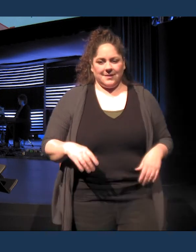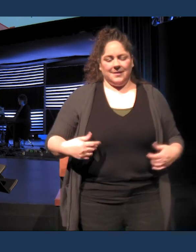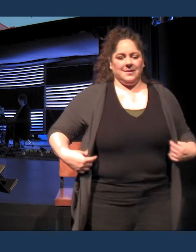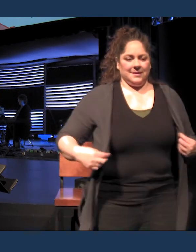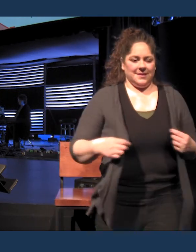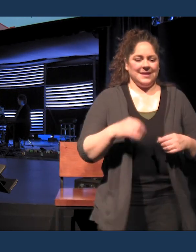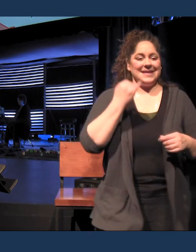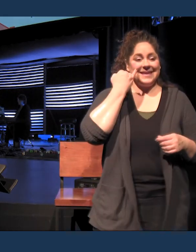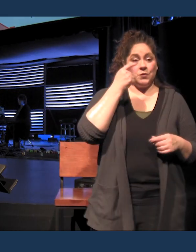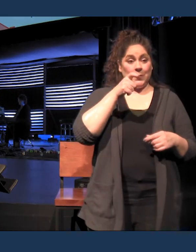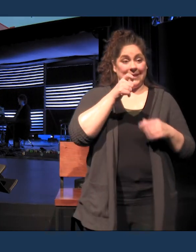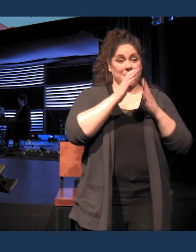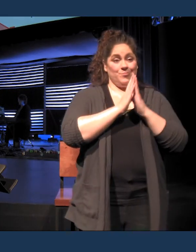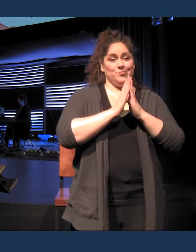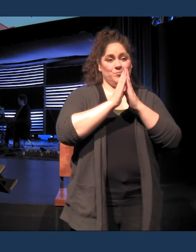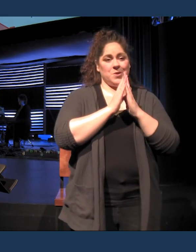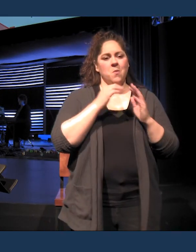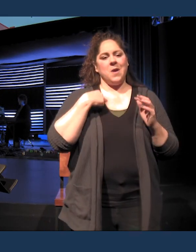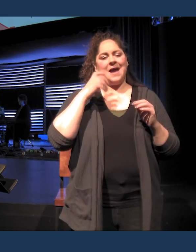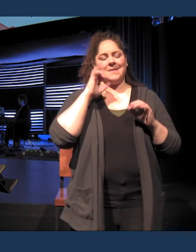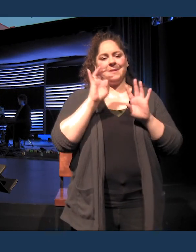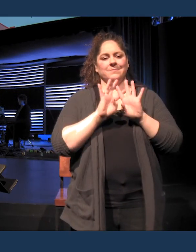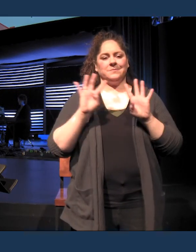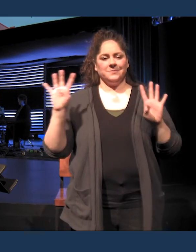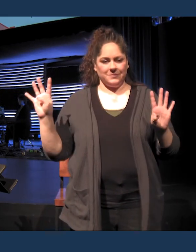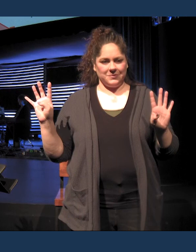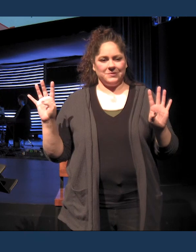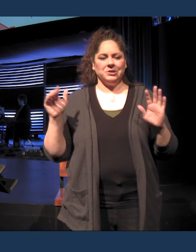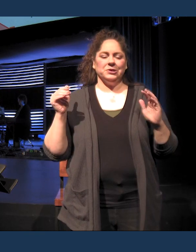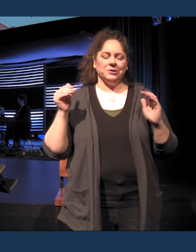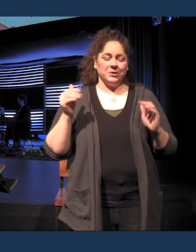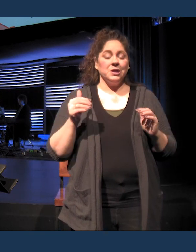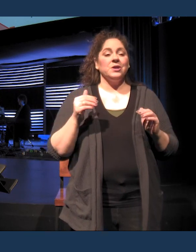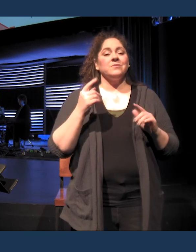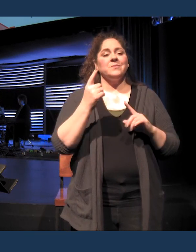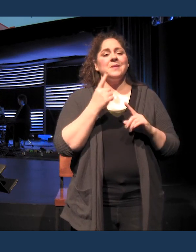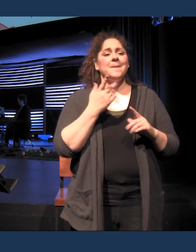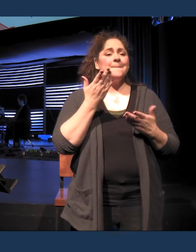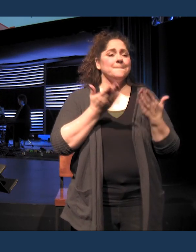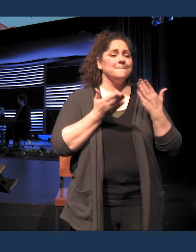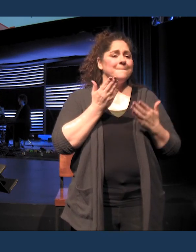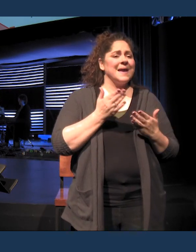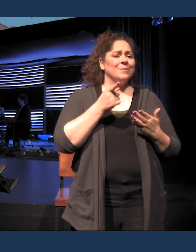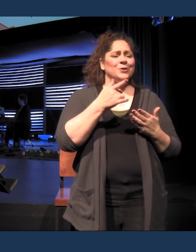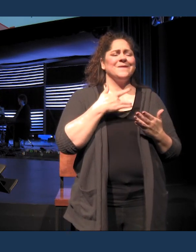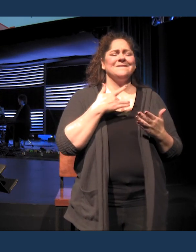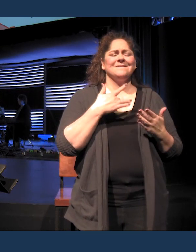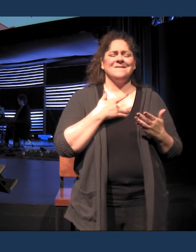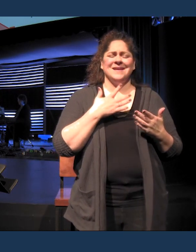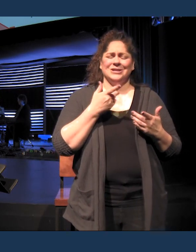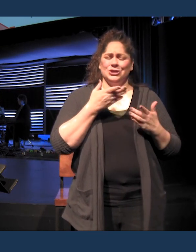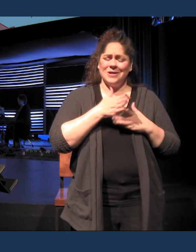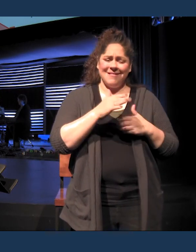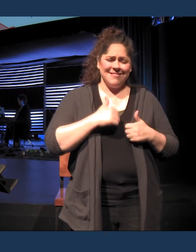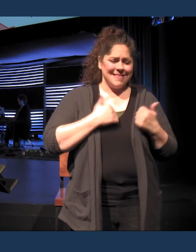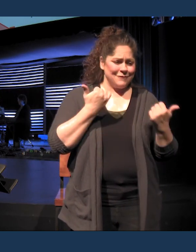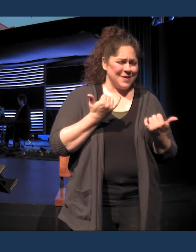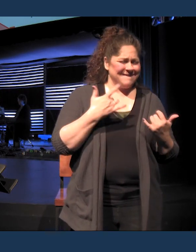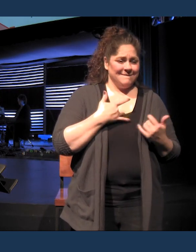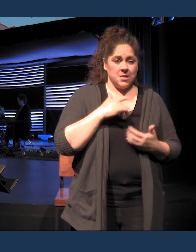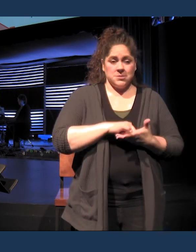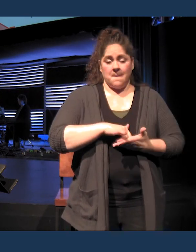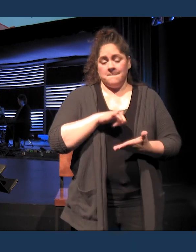front. Please feel free to have someone pray with you. You know, you might be facing something that seems impossible. God can do